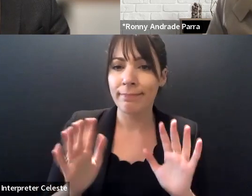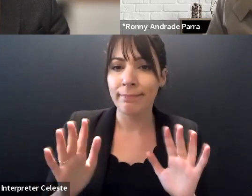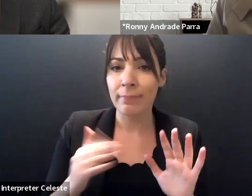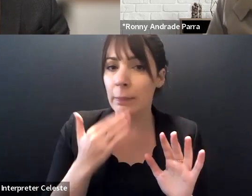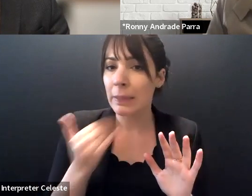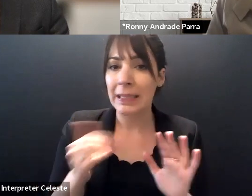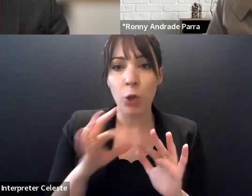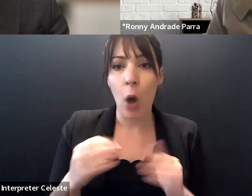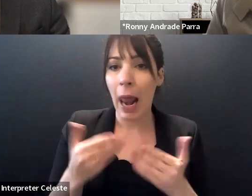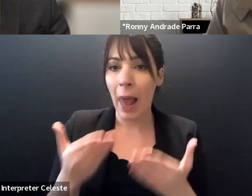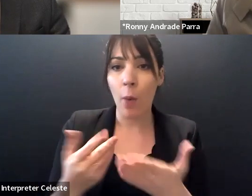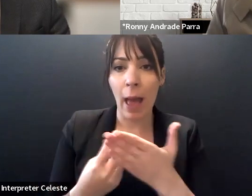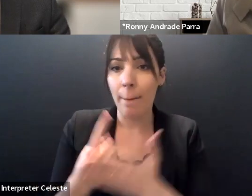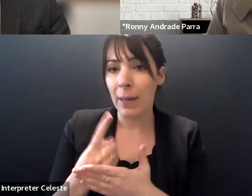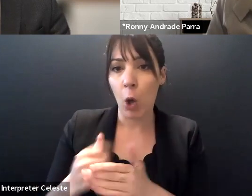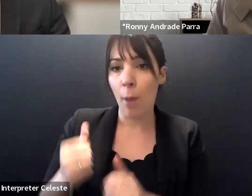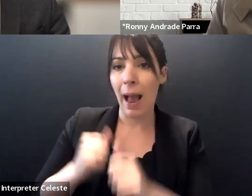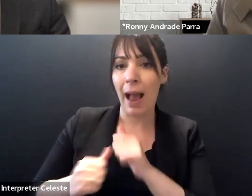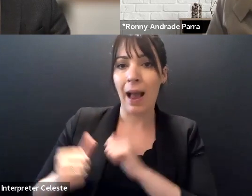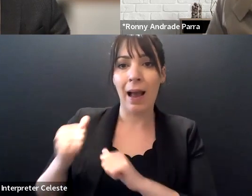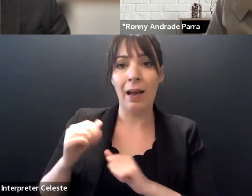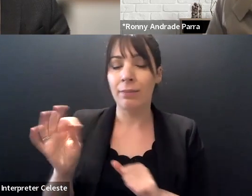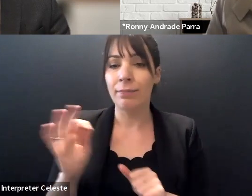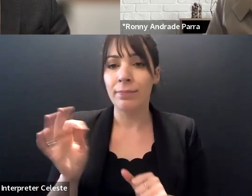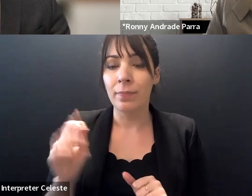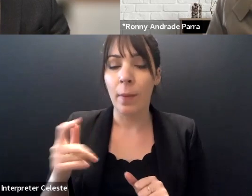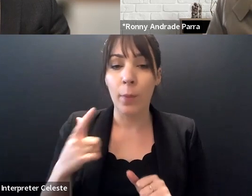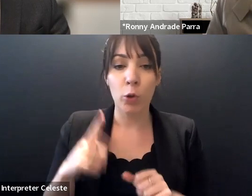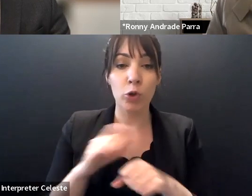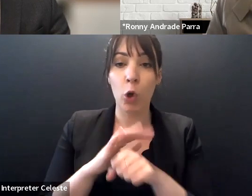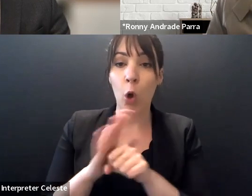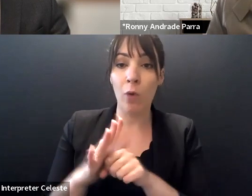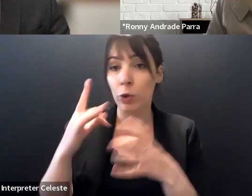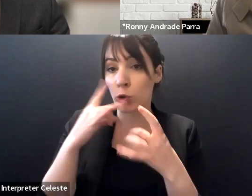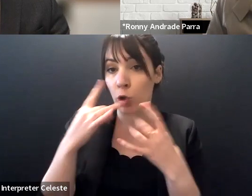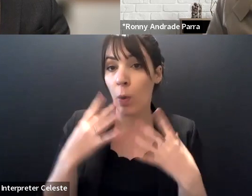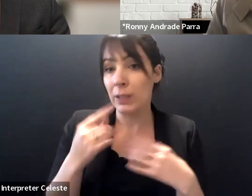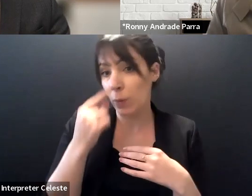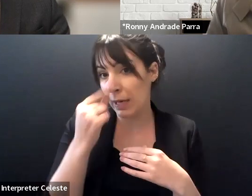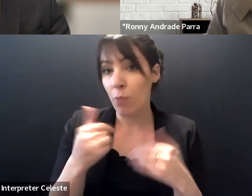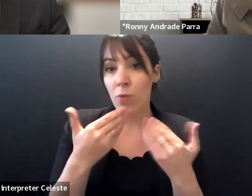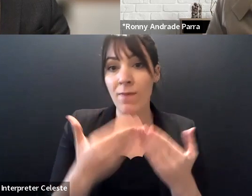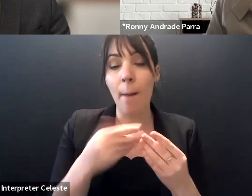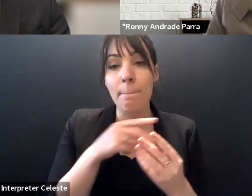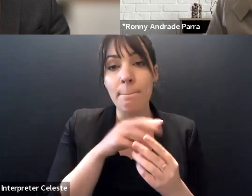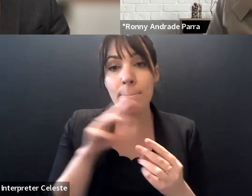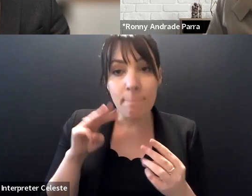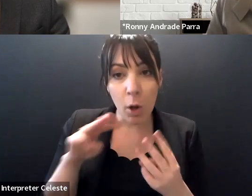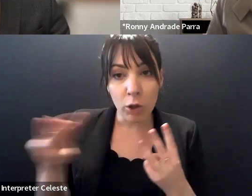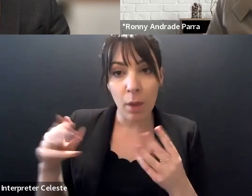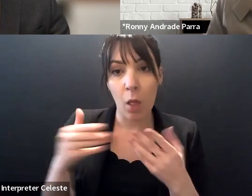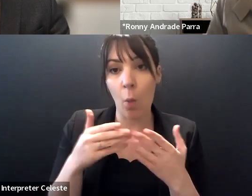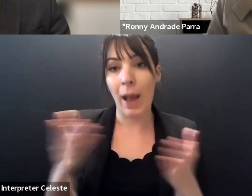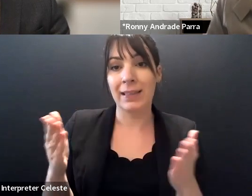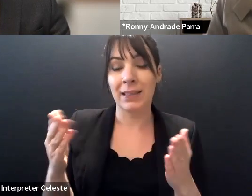to happen. COVID has shown that we can provide multiple ways for people to access information.